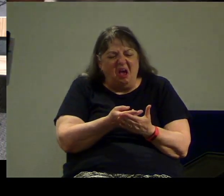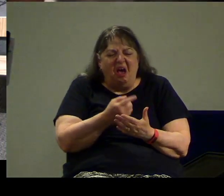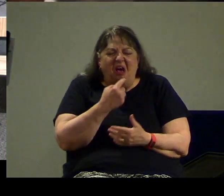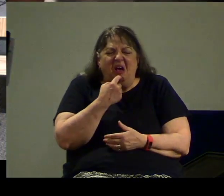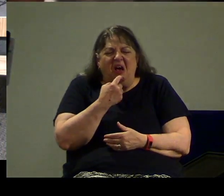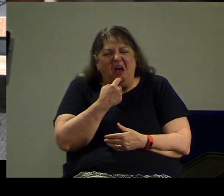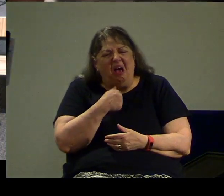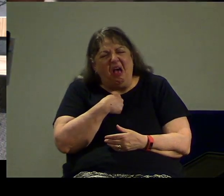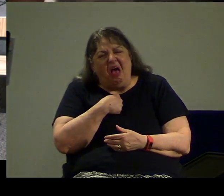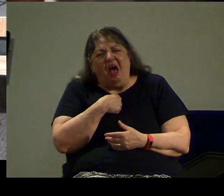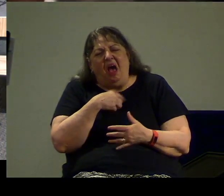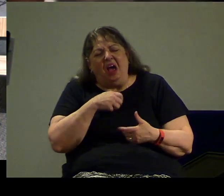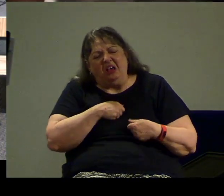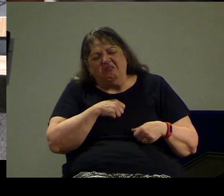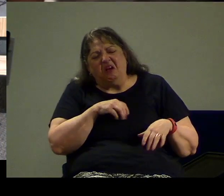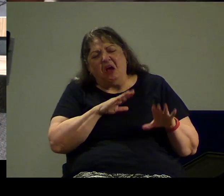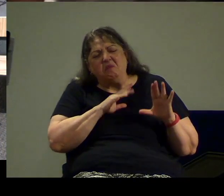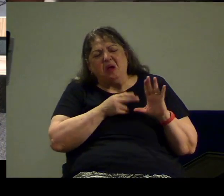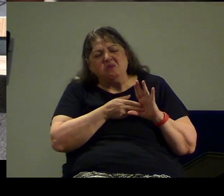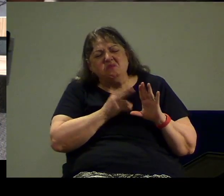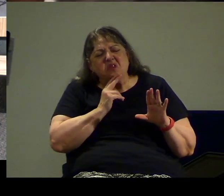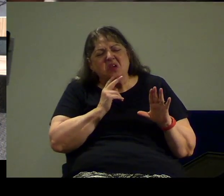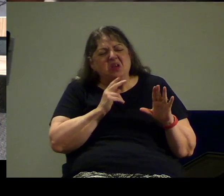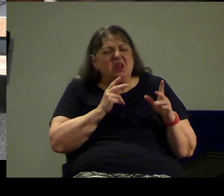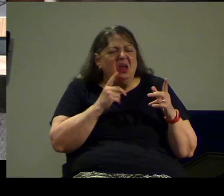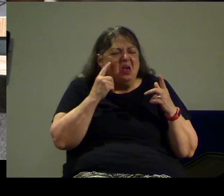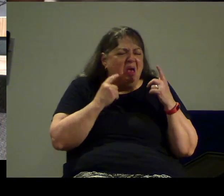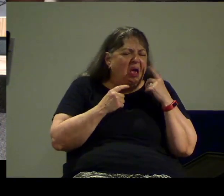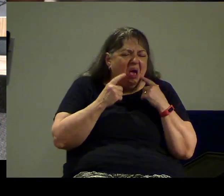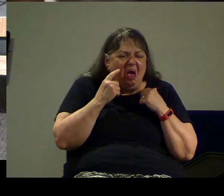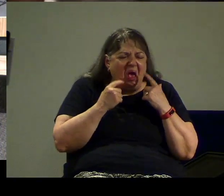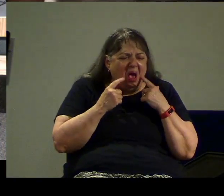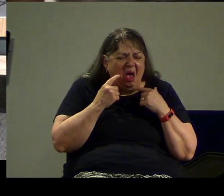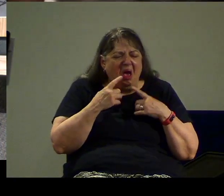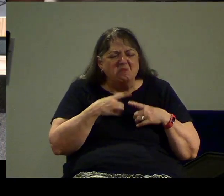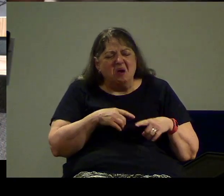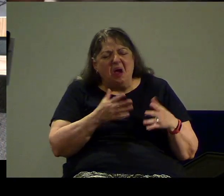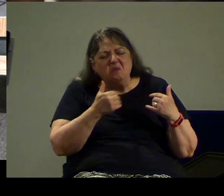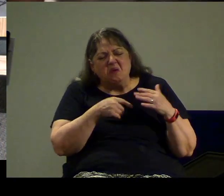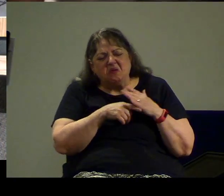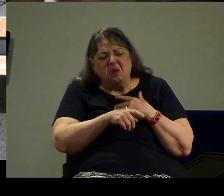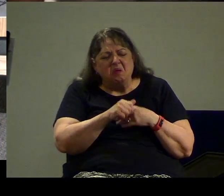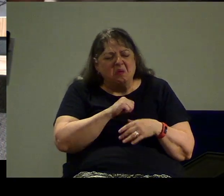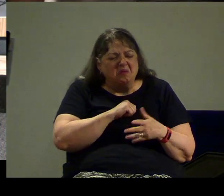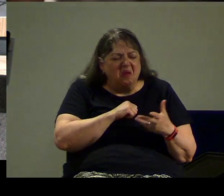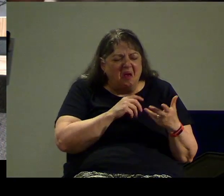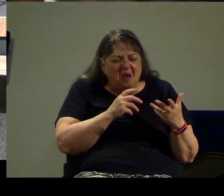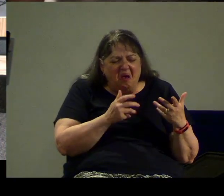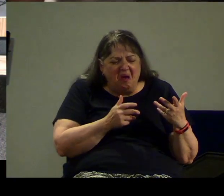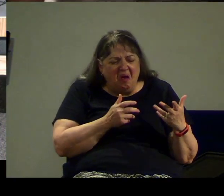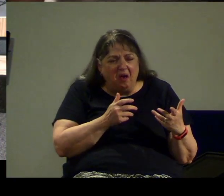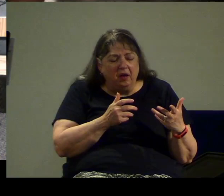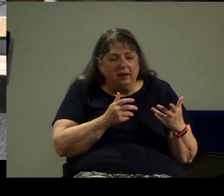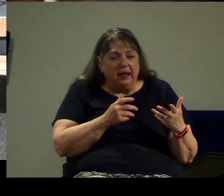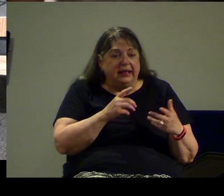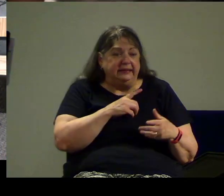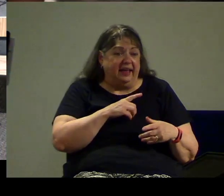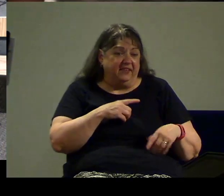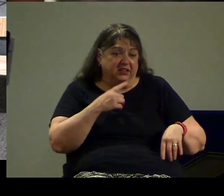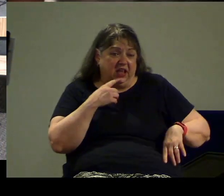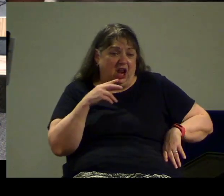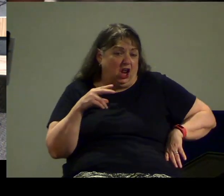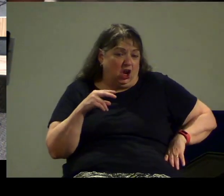my life is over, I'm done for, it's all, kill me if you want, who cares? David said no.